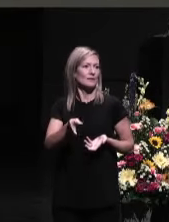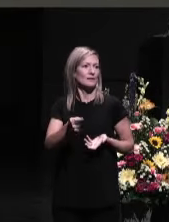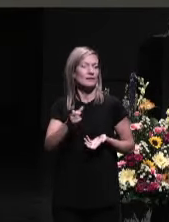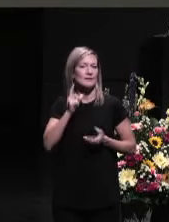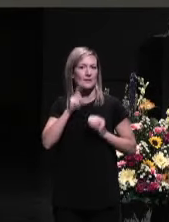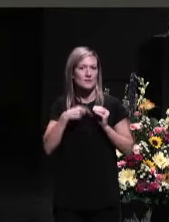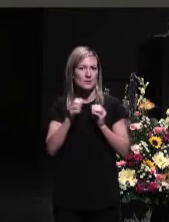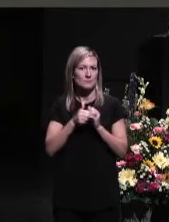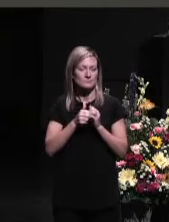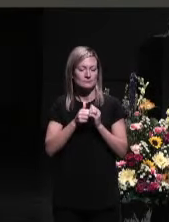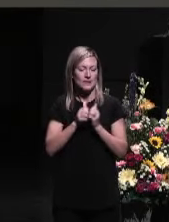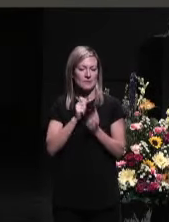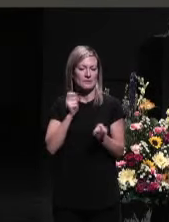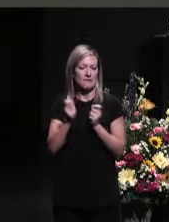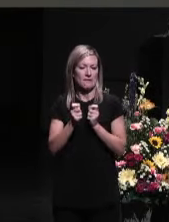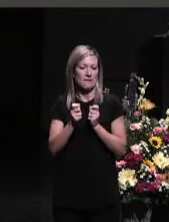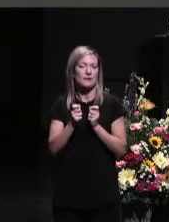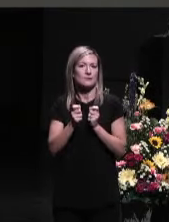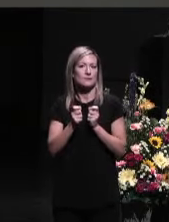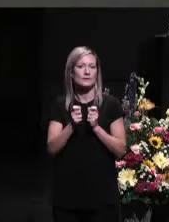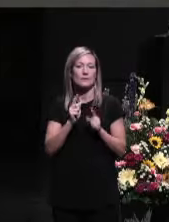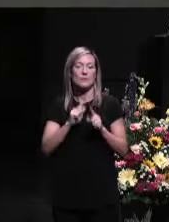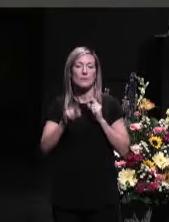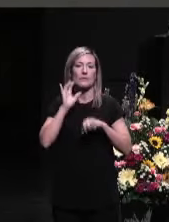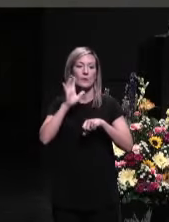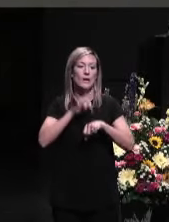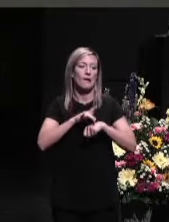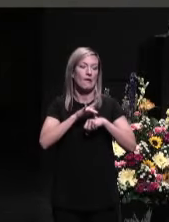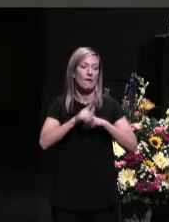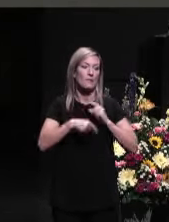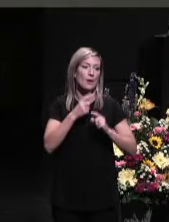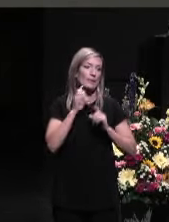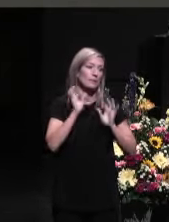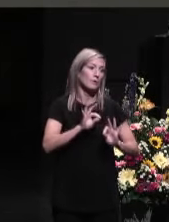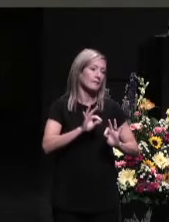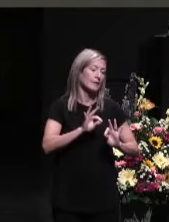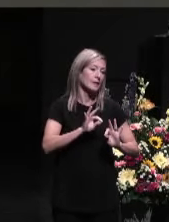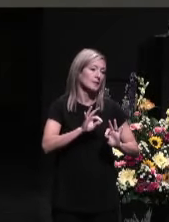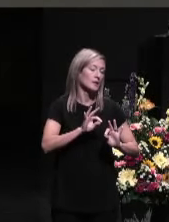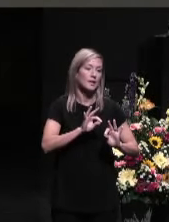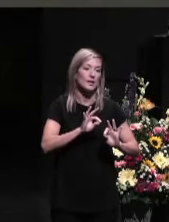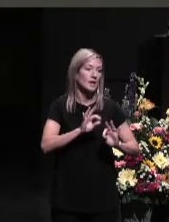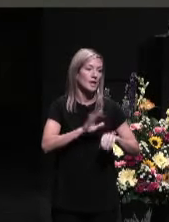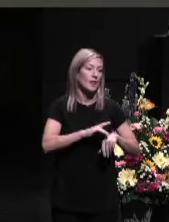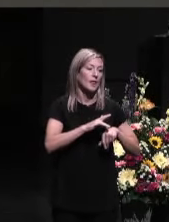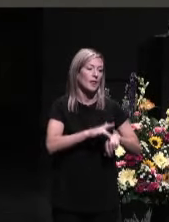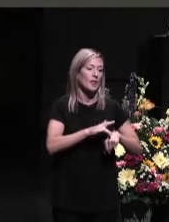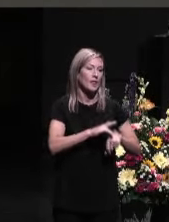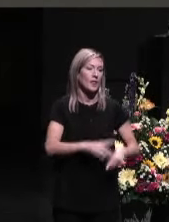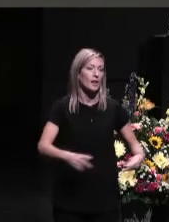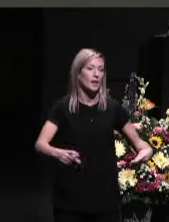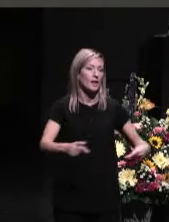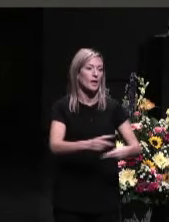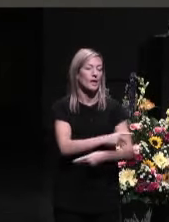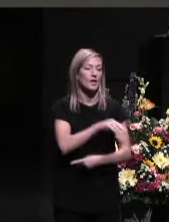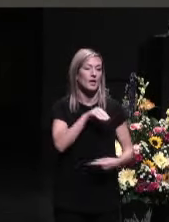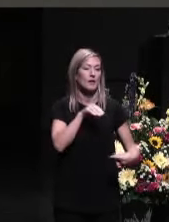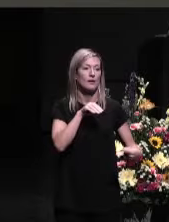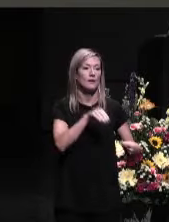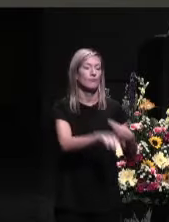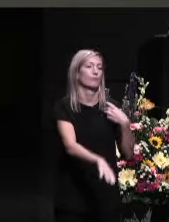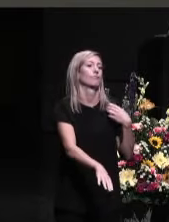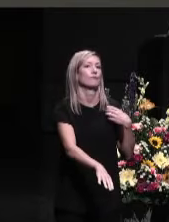of that. But if I dwell on that or go too far down that, especially in a context that's public, which I oftentimes find myself